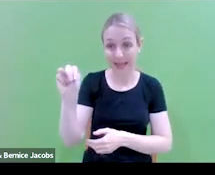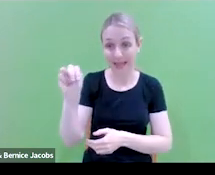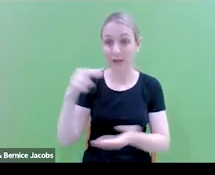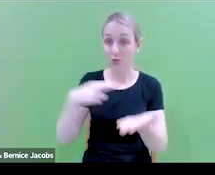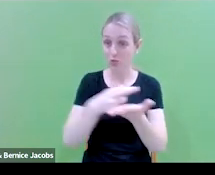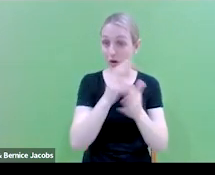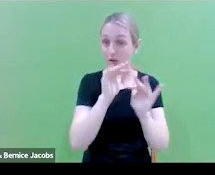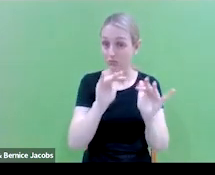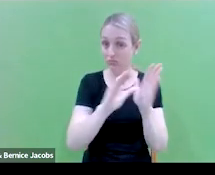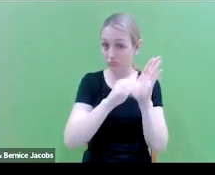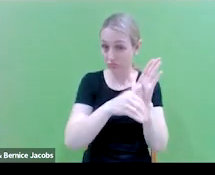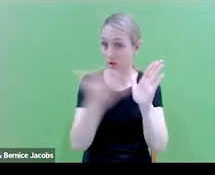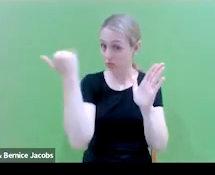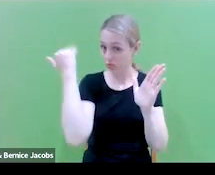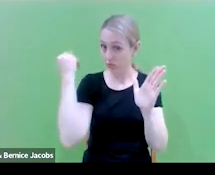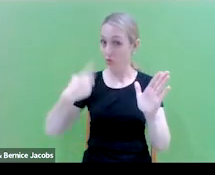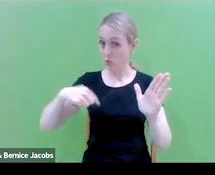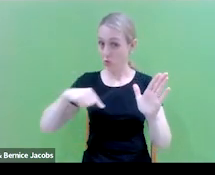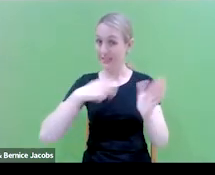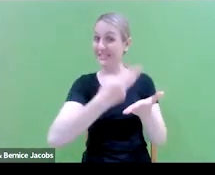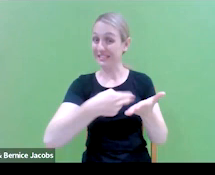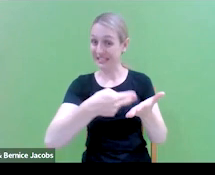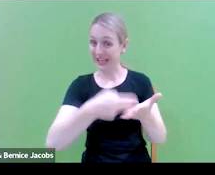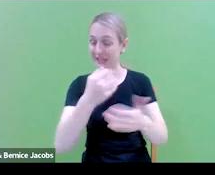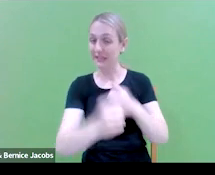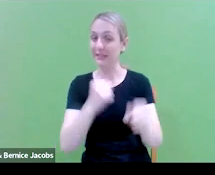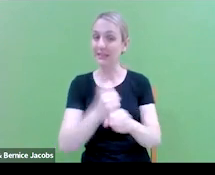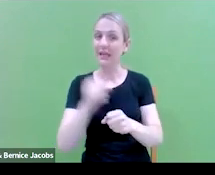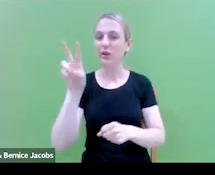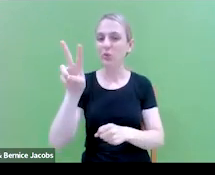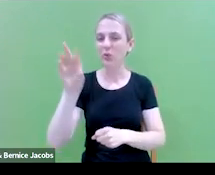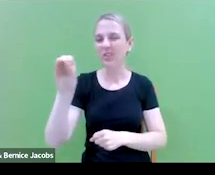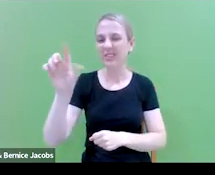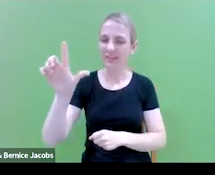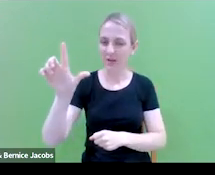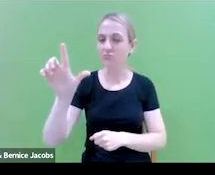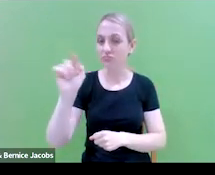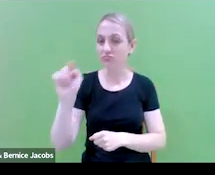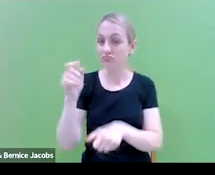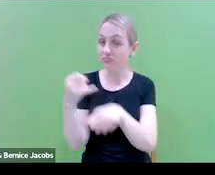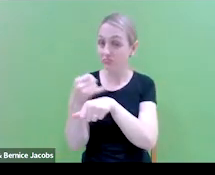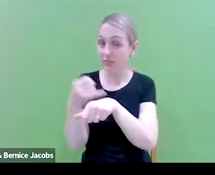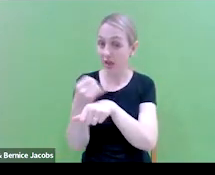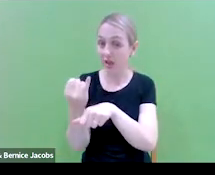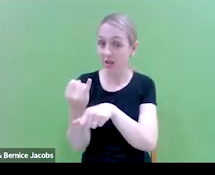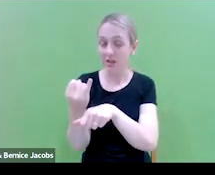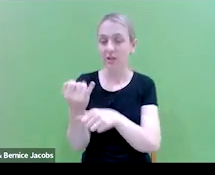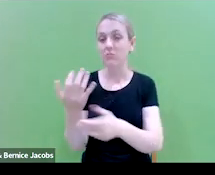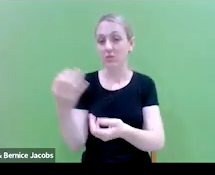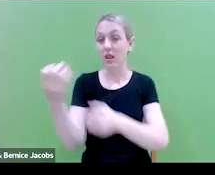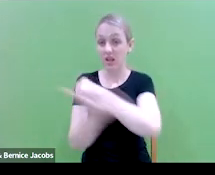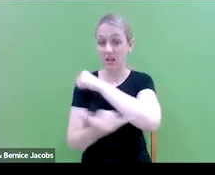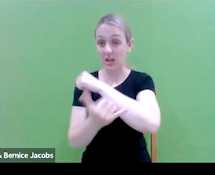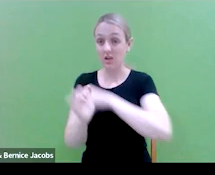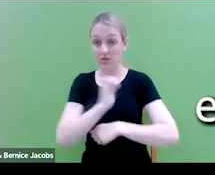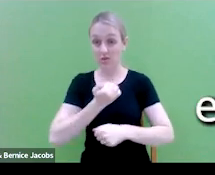with Disabilities. We signed that in 2007, as soon as any country could sign. We